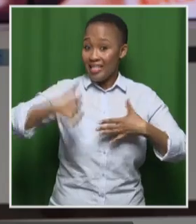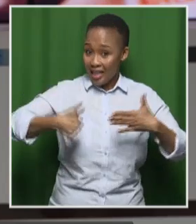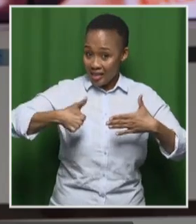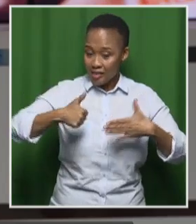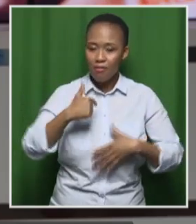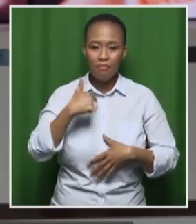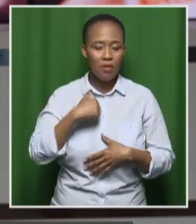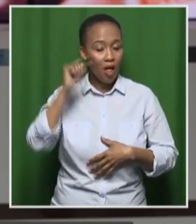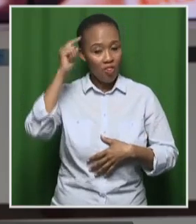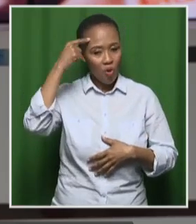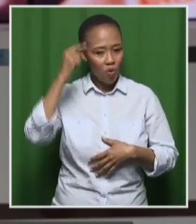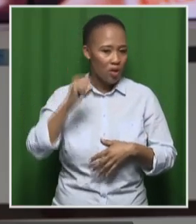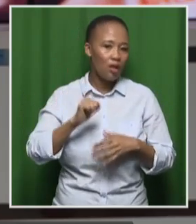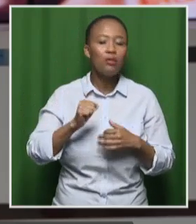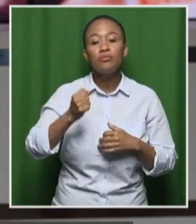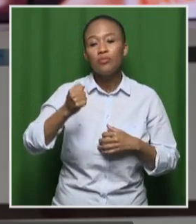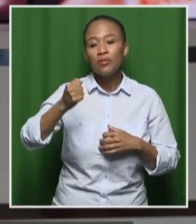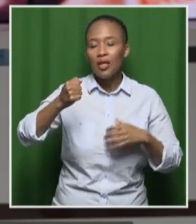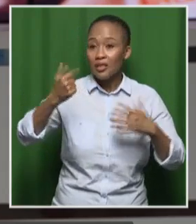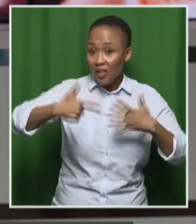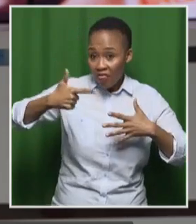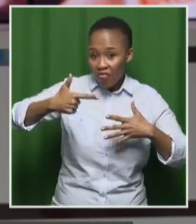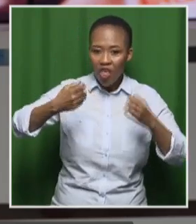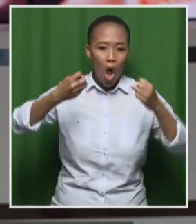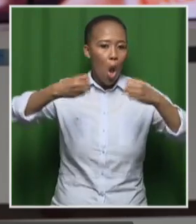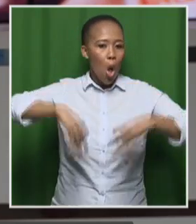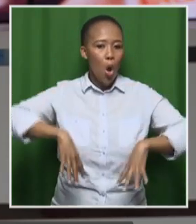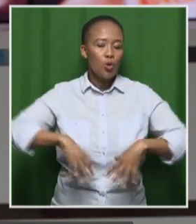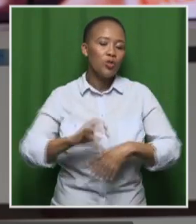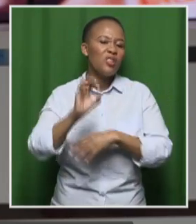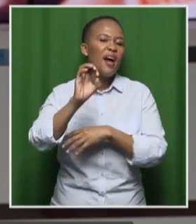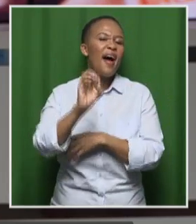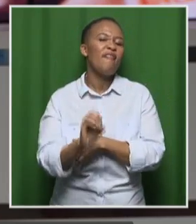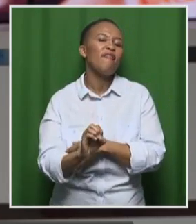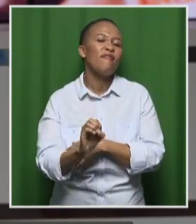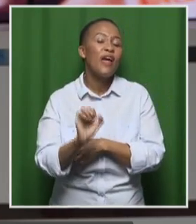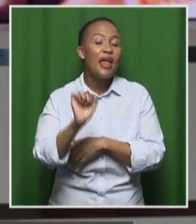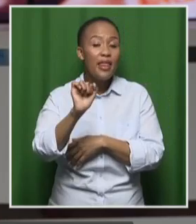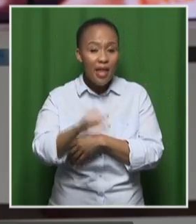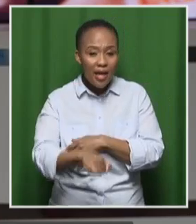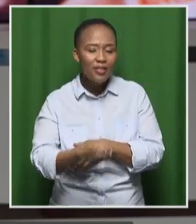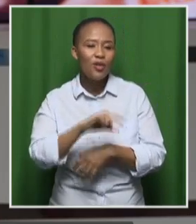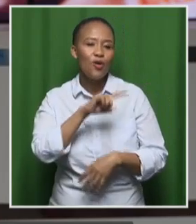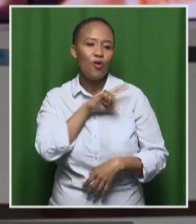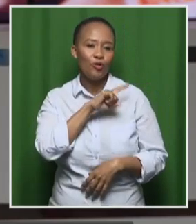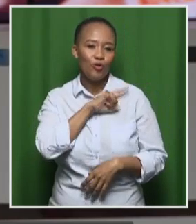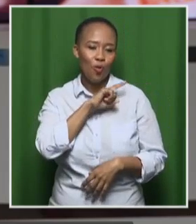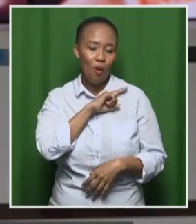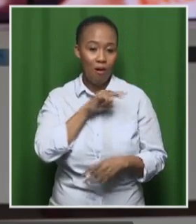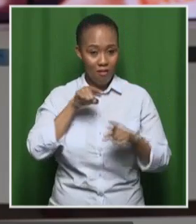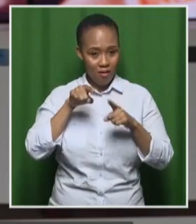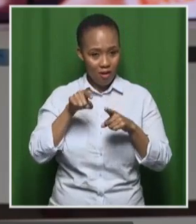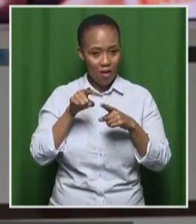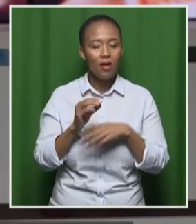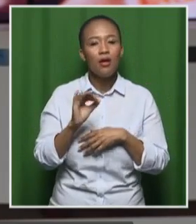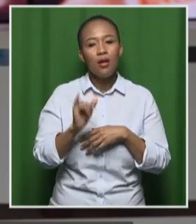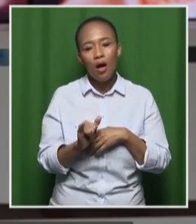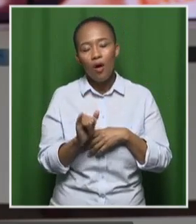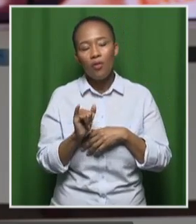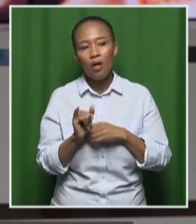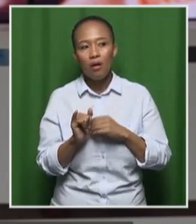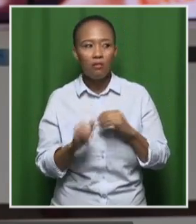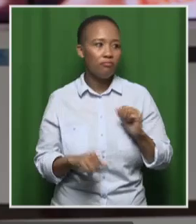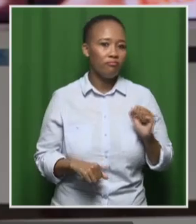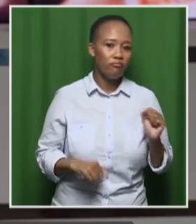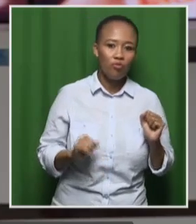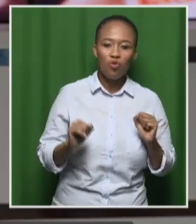4-2 down. The 7th round, we lost because of the crazy point deduction. Round 8 was definitive. Round 9, we buzzed him on that hook, on the left hook. And